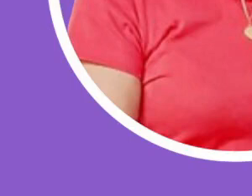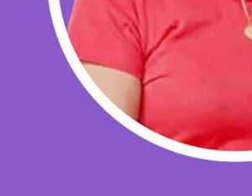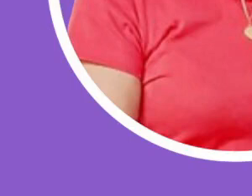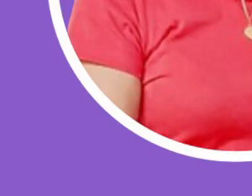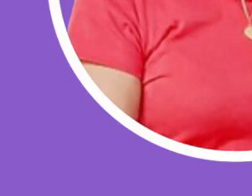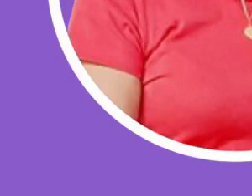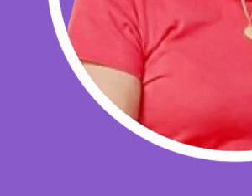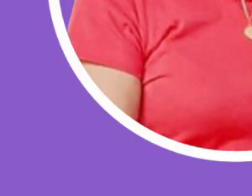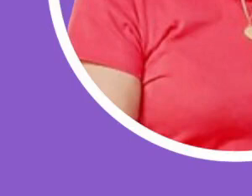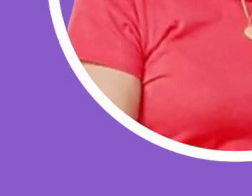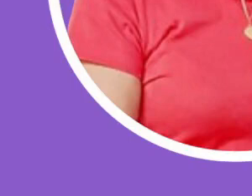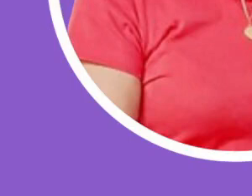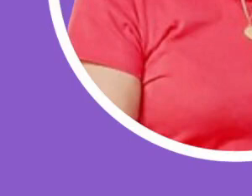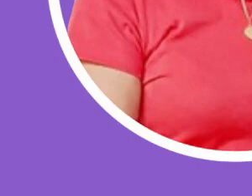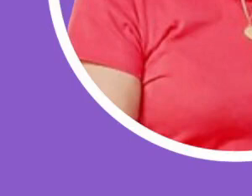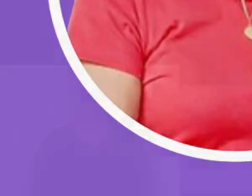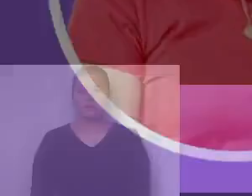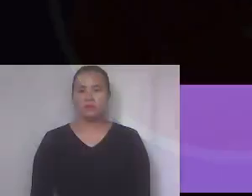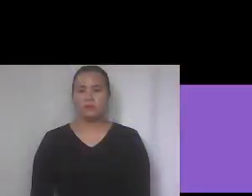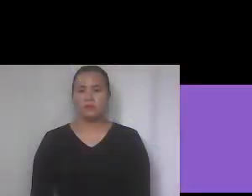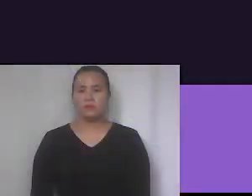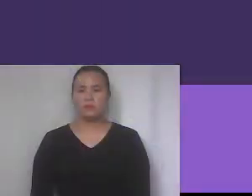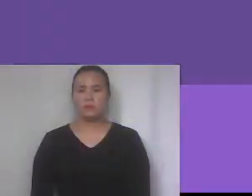her a virtual round of applause.